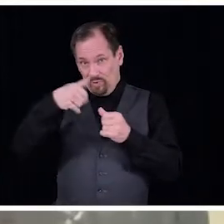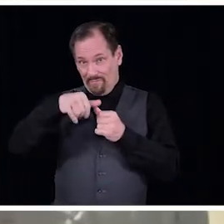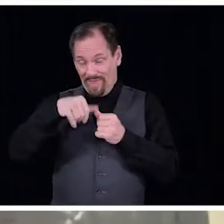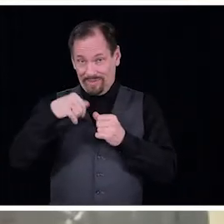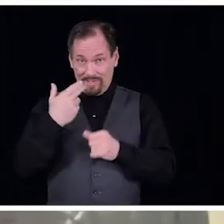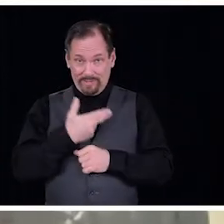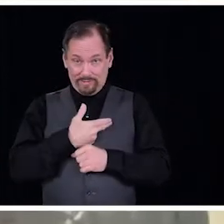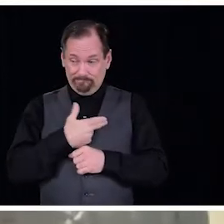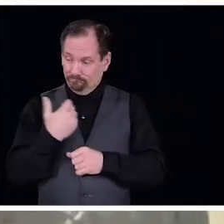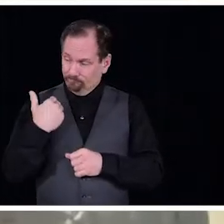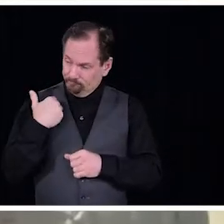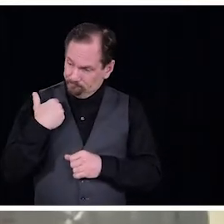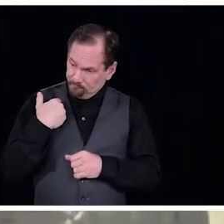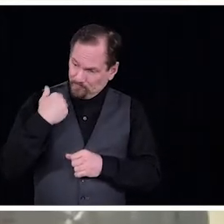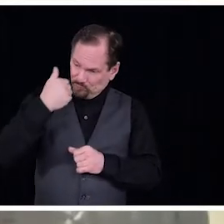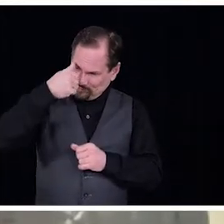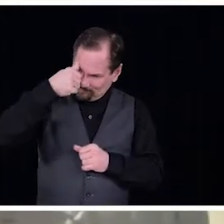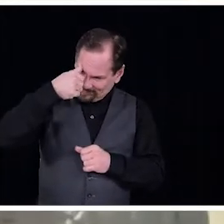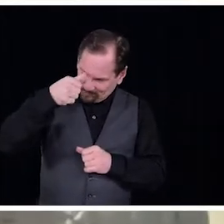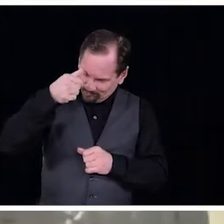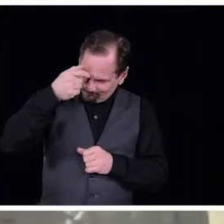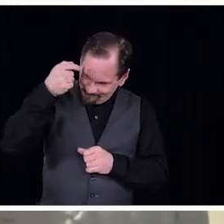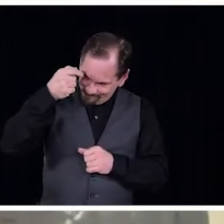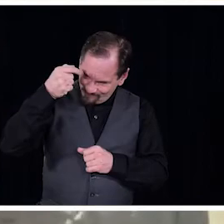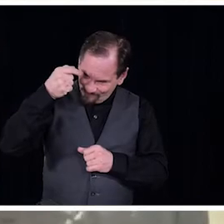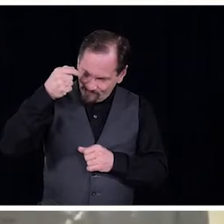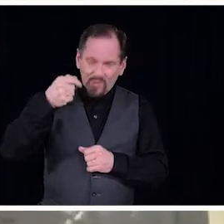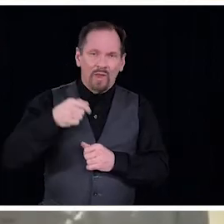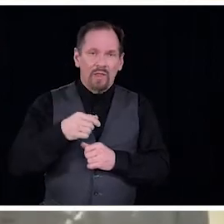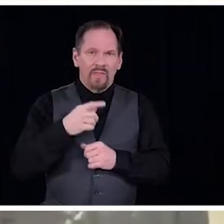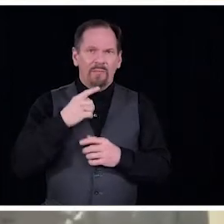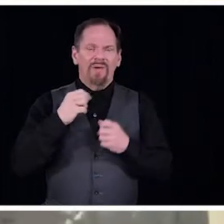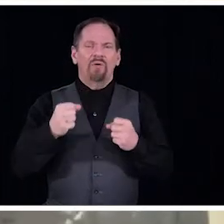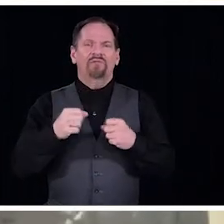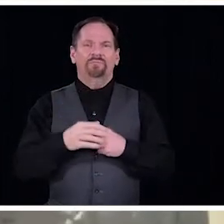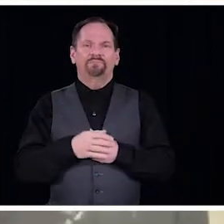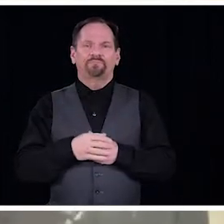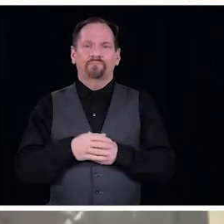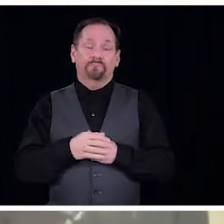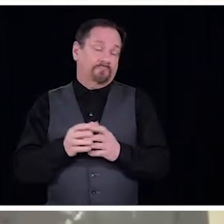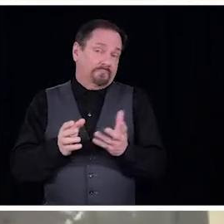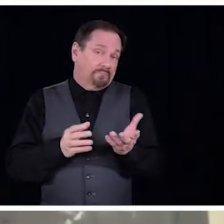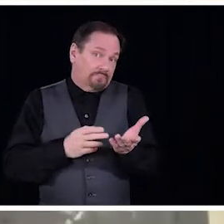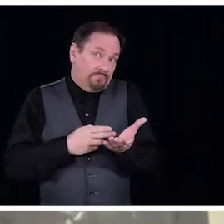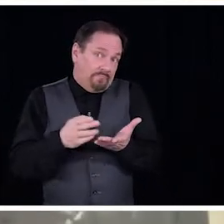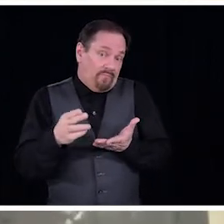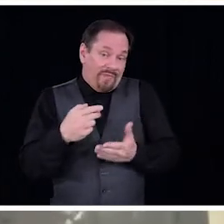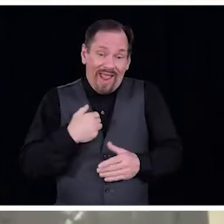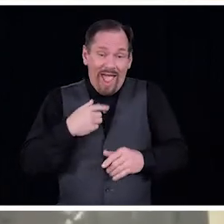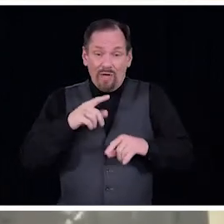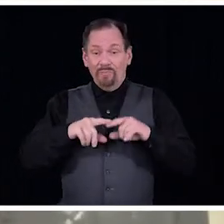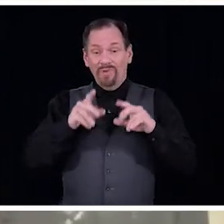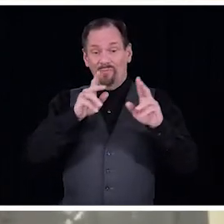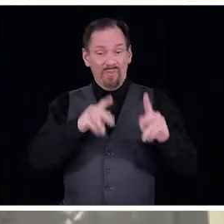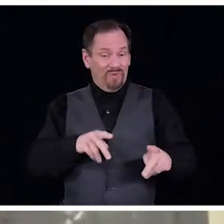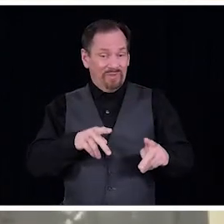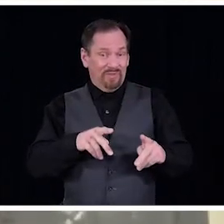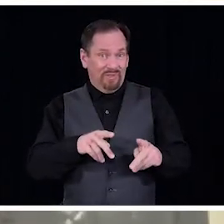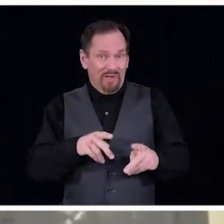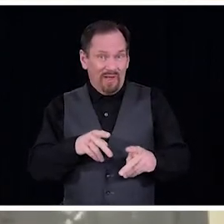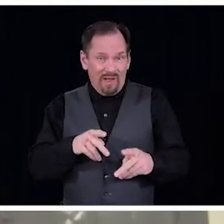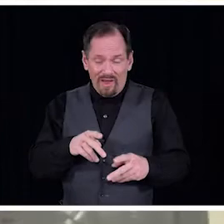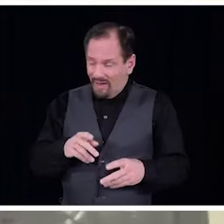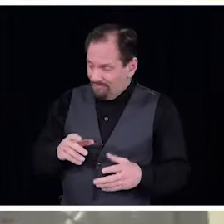very powerful. To be frank, I would not be half the artist and person I am today had I not spent the time